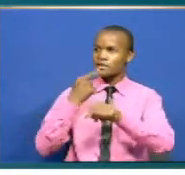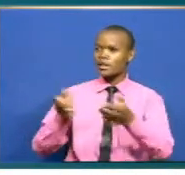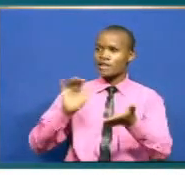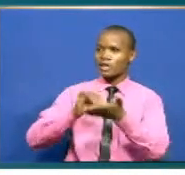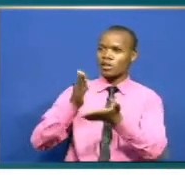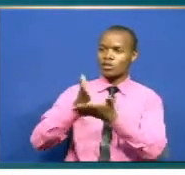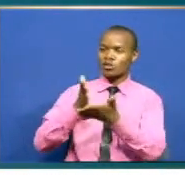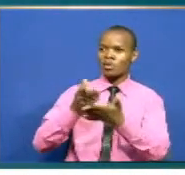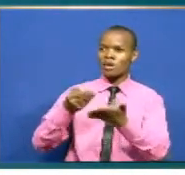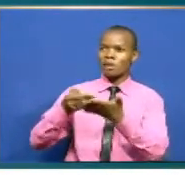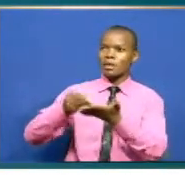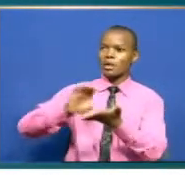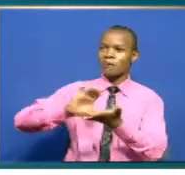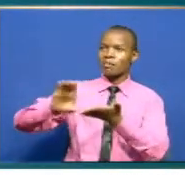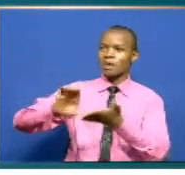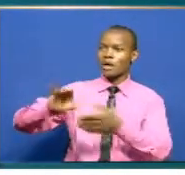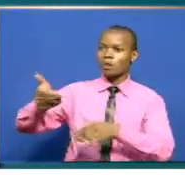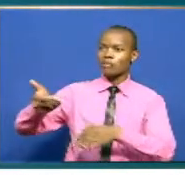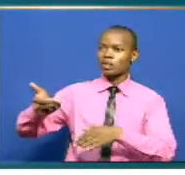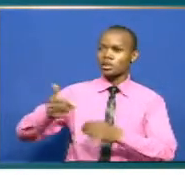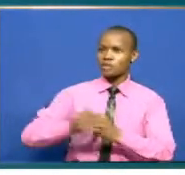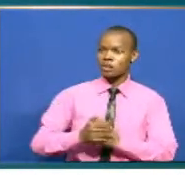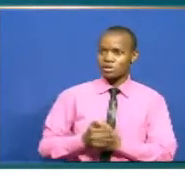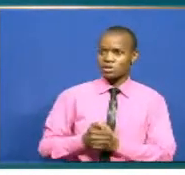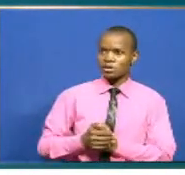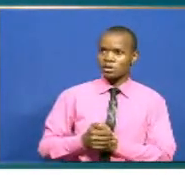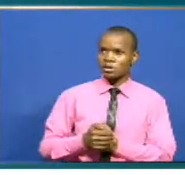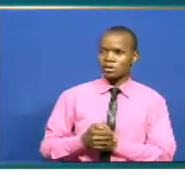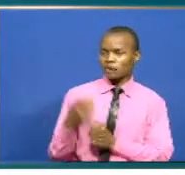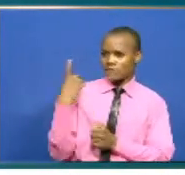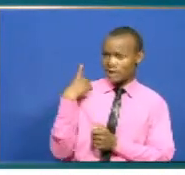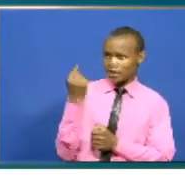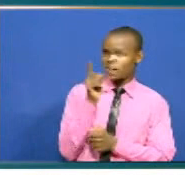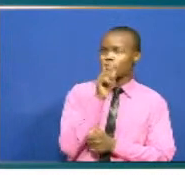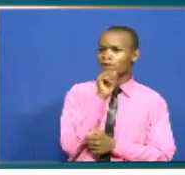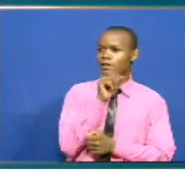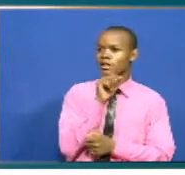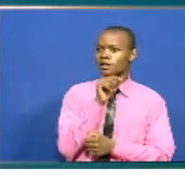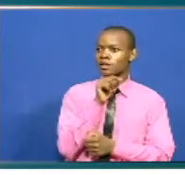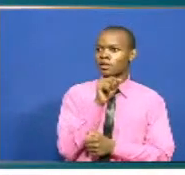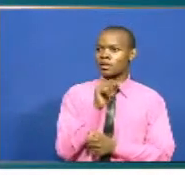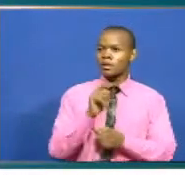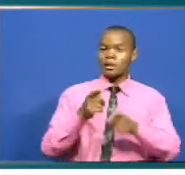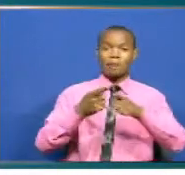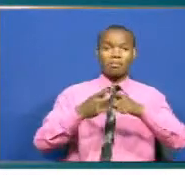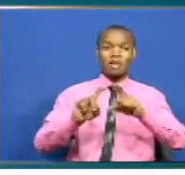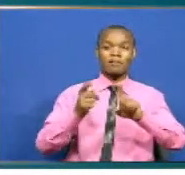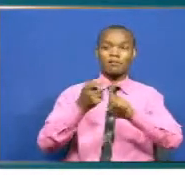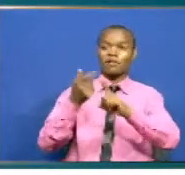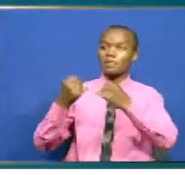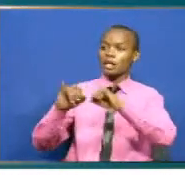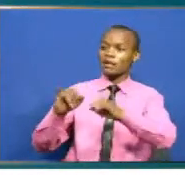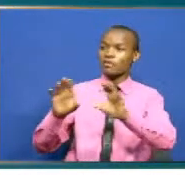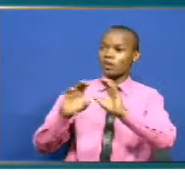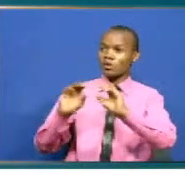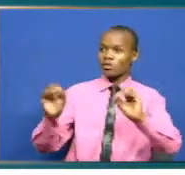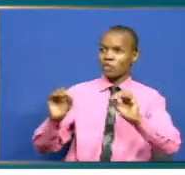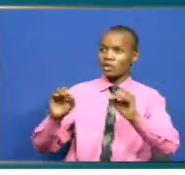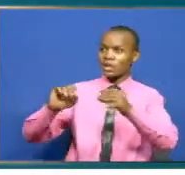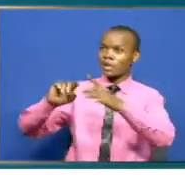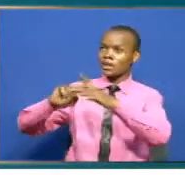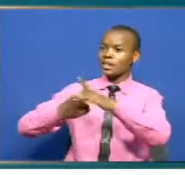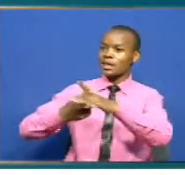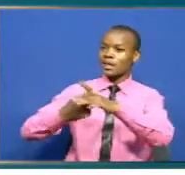already taken money to the Mashinani. You took it the other day. You've not taken it since independence. You've just started